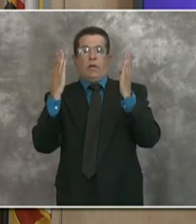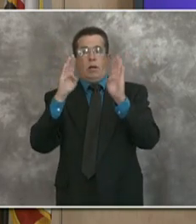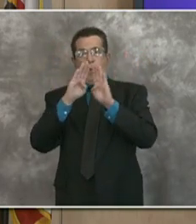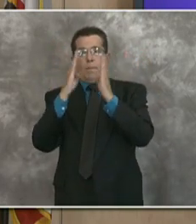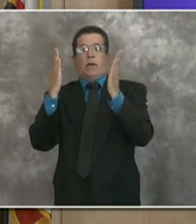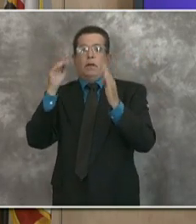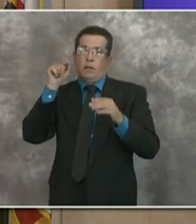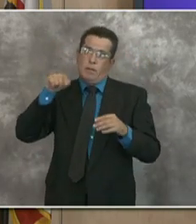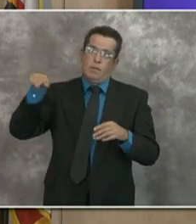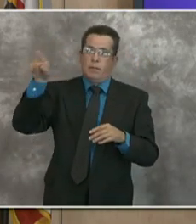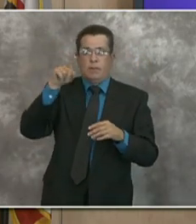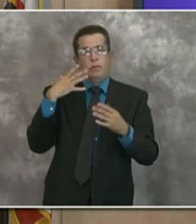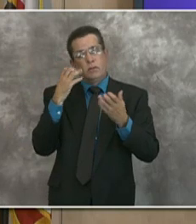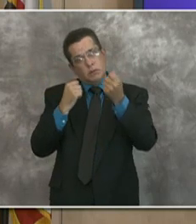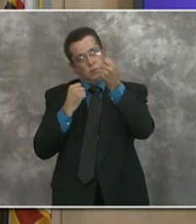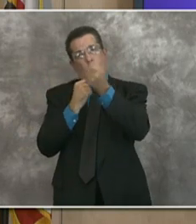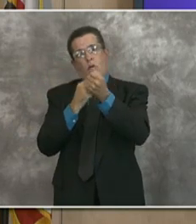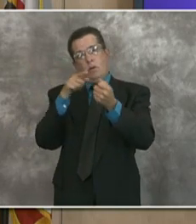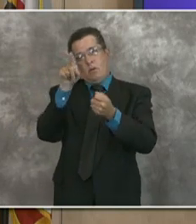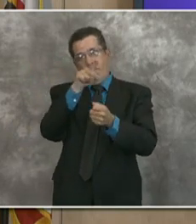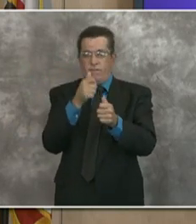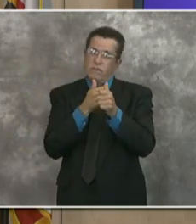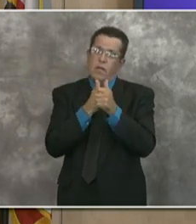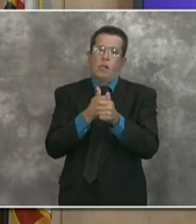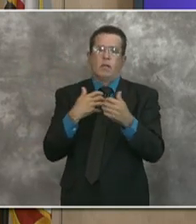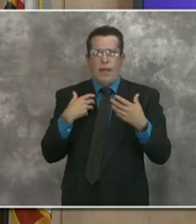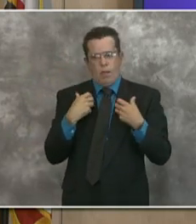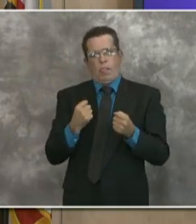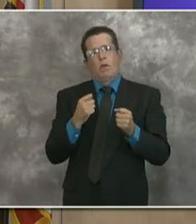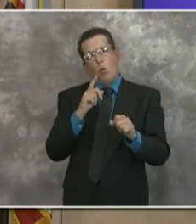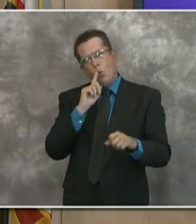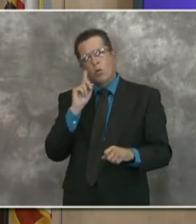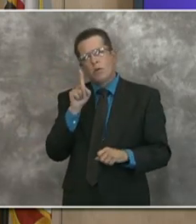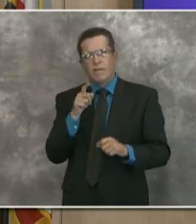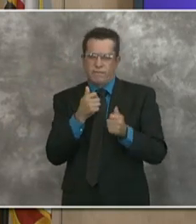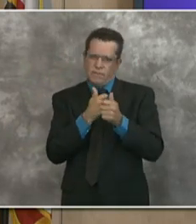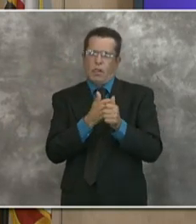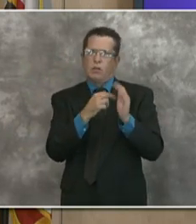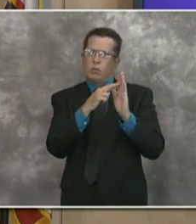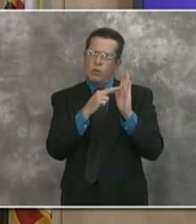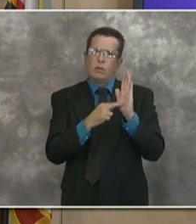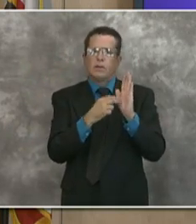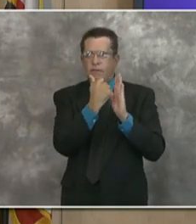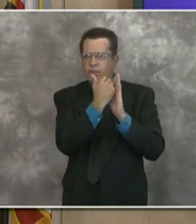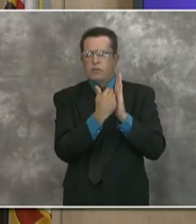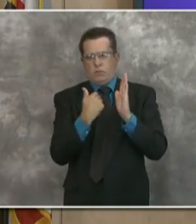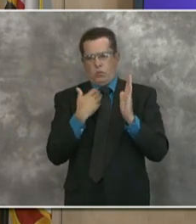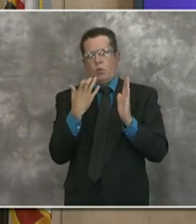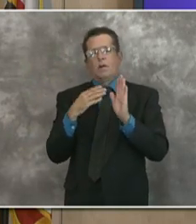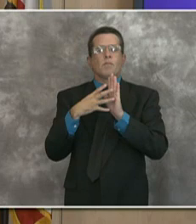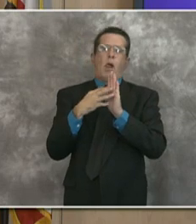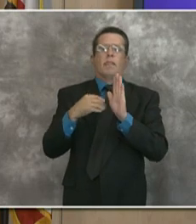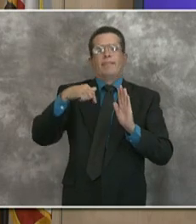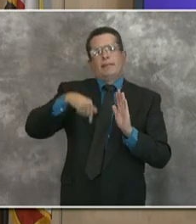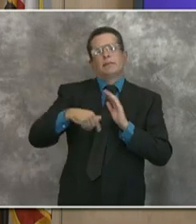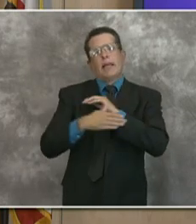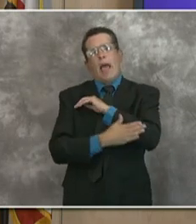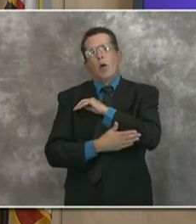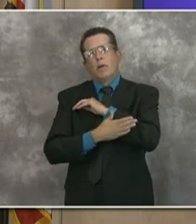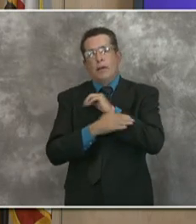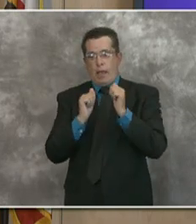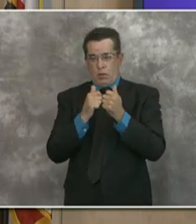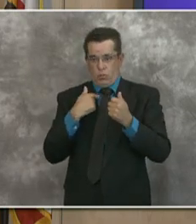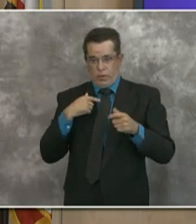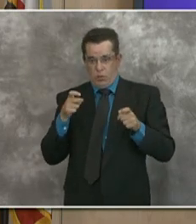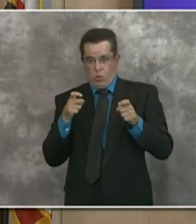just implore the public to continue to adhere to the public health orders, and let's continue to be a model county, both for how we dealt